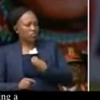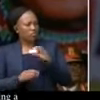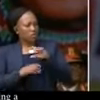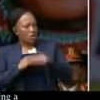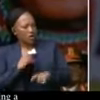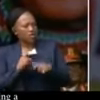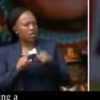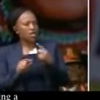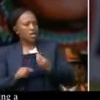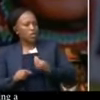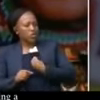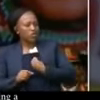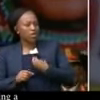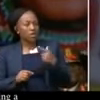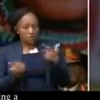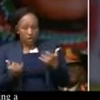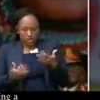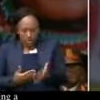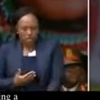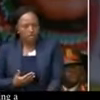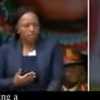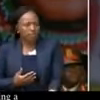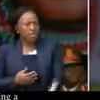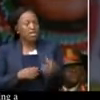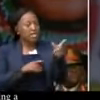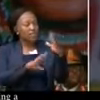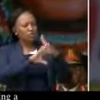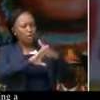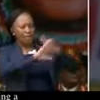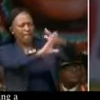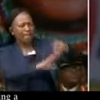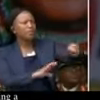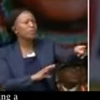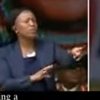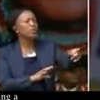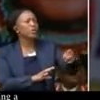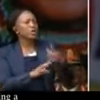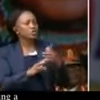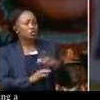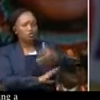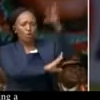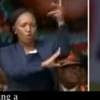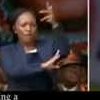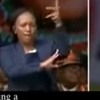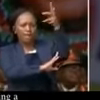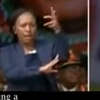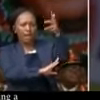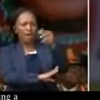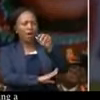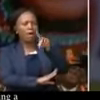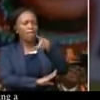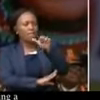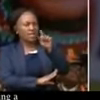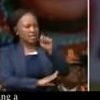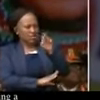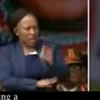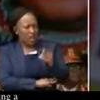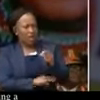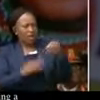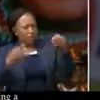ANC Youth League, they are here. They prevented you from addressing Peter Mokaba's funeral, despite the fact